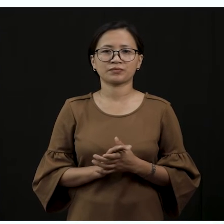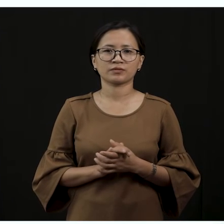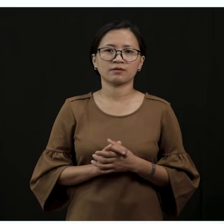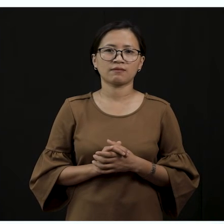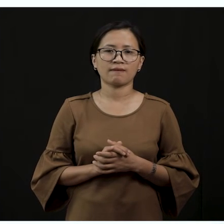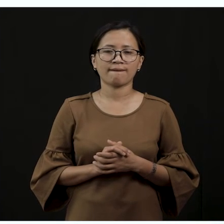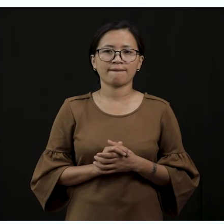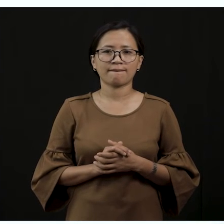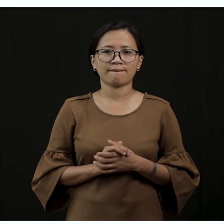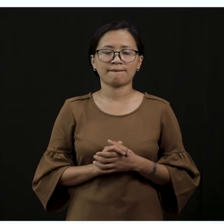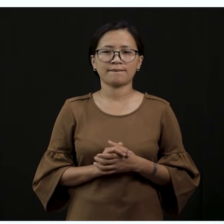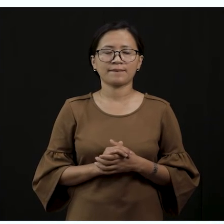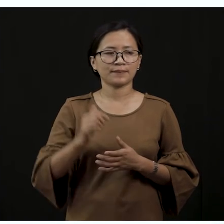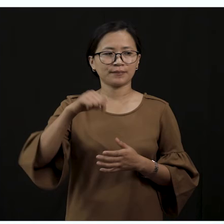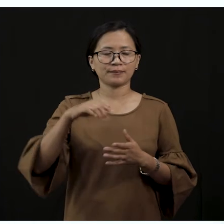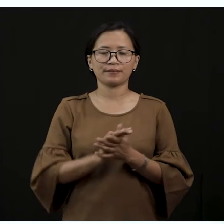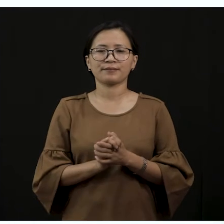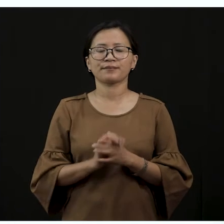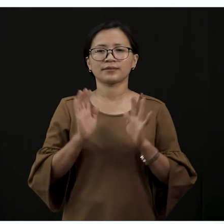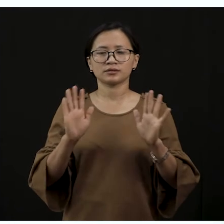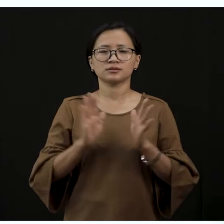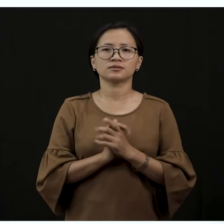lines. Then, here,